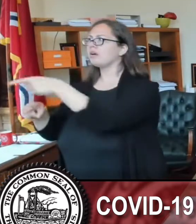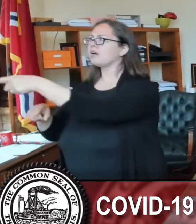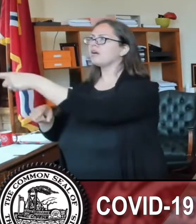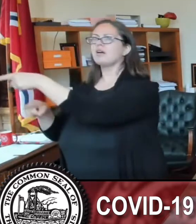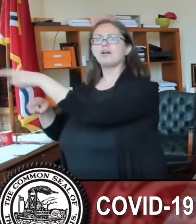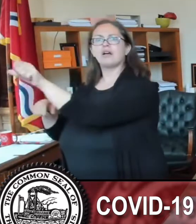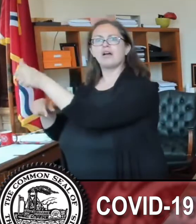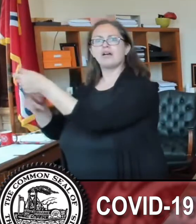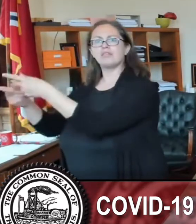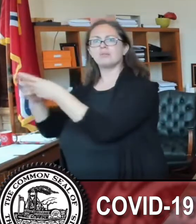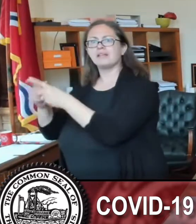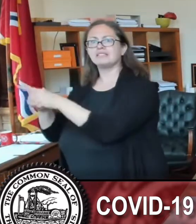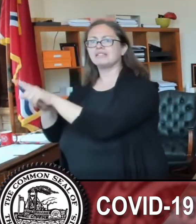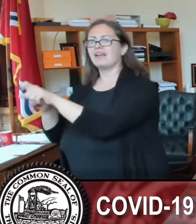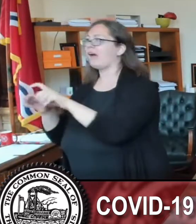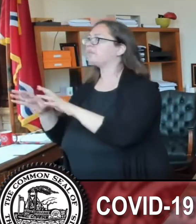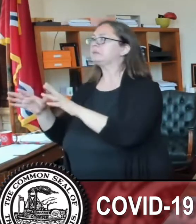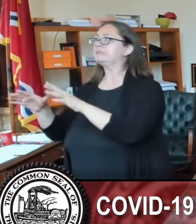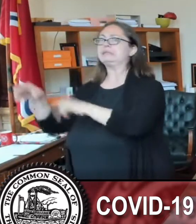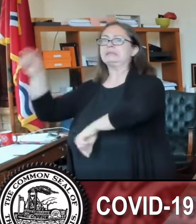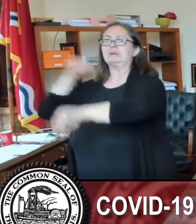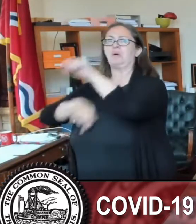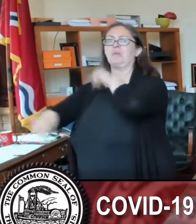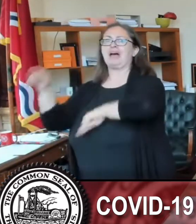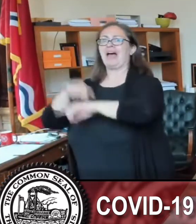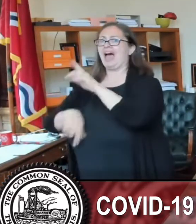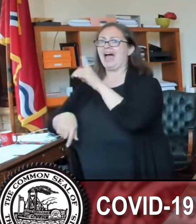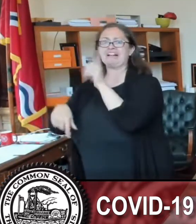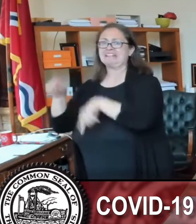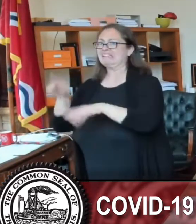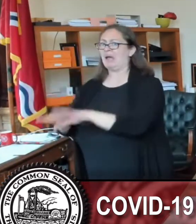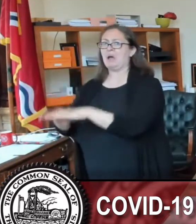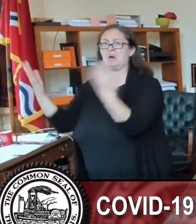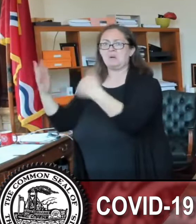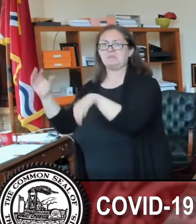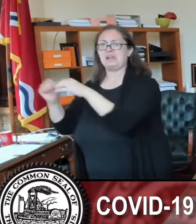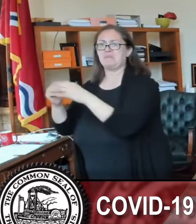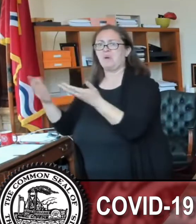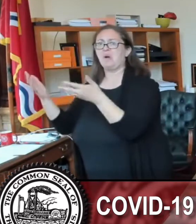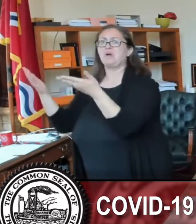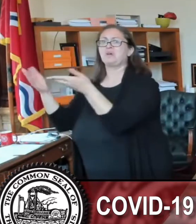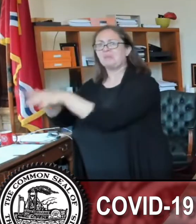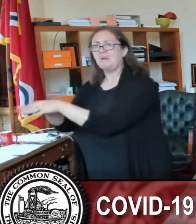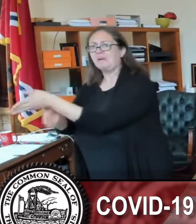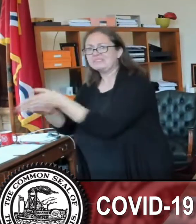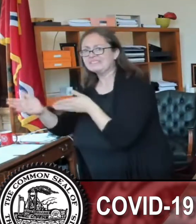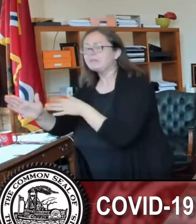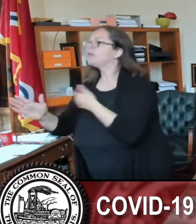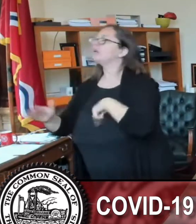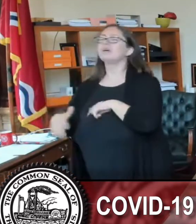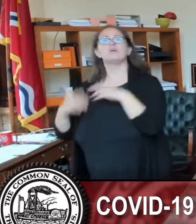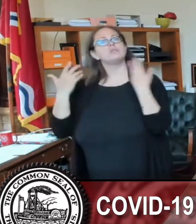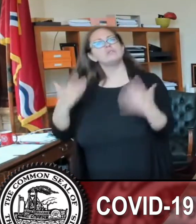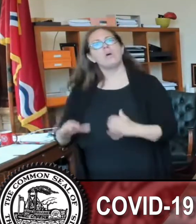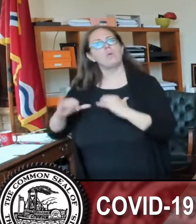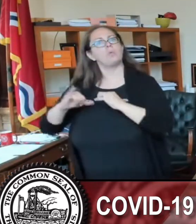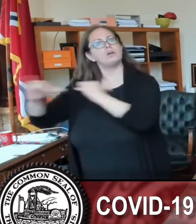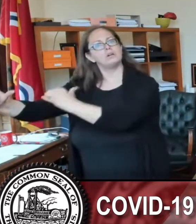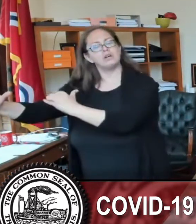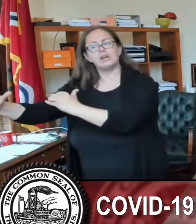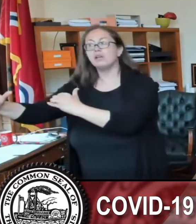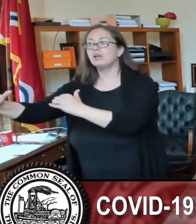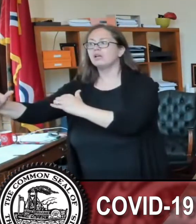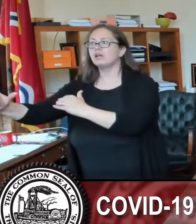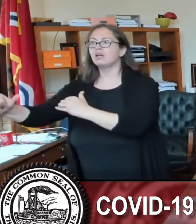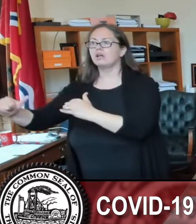have to pull back on their reopening. The other thing is, we don't want to be looking back in